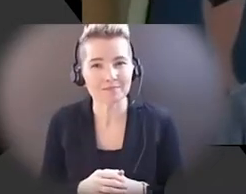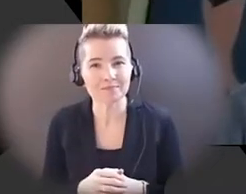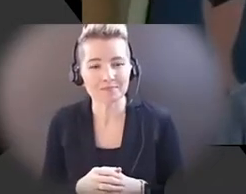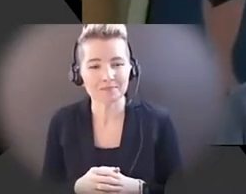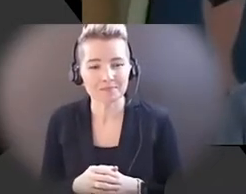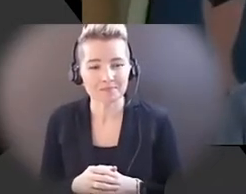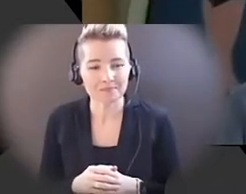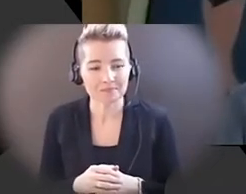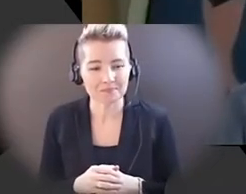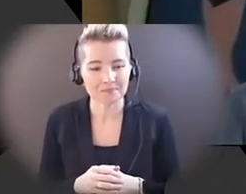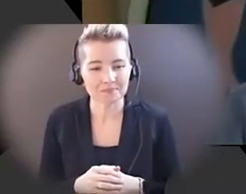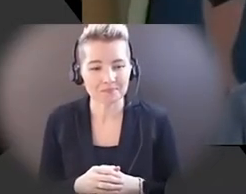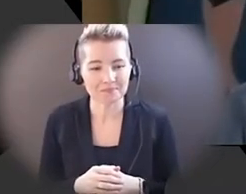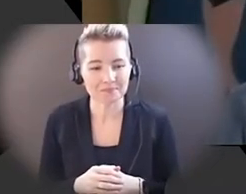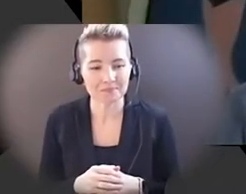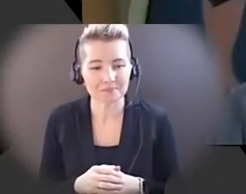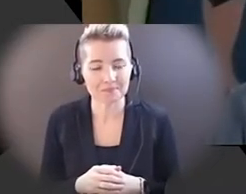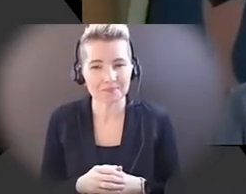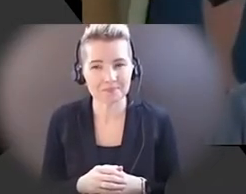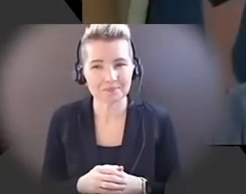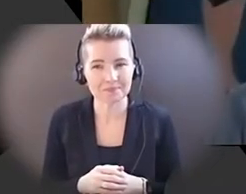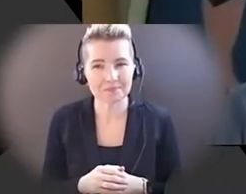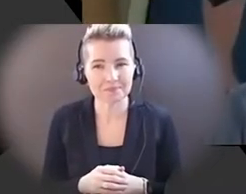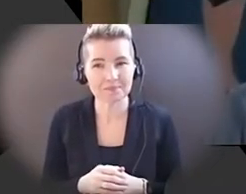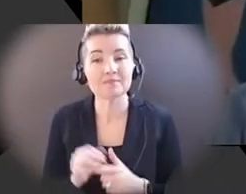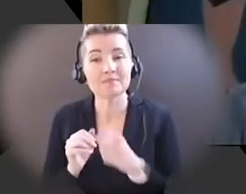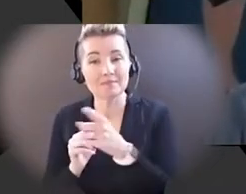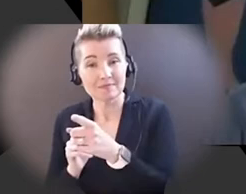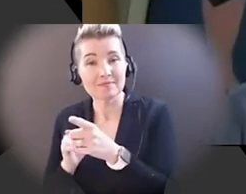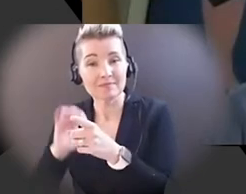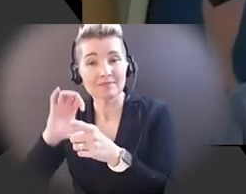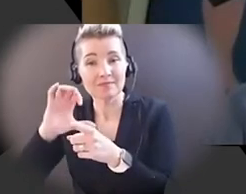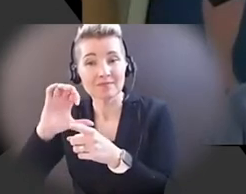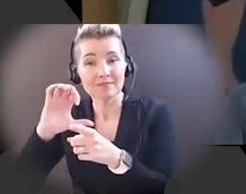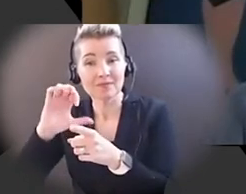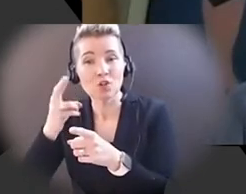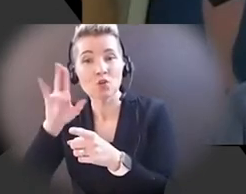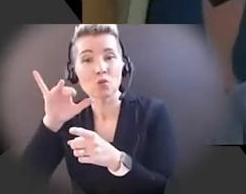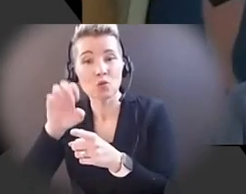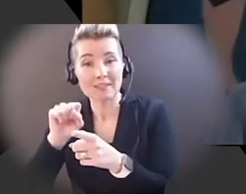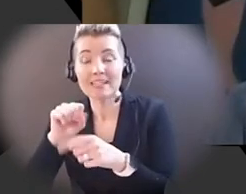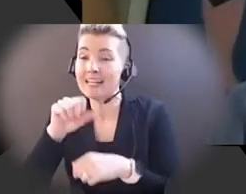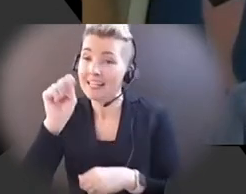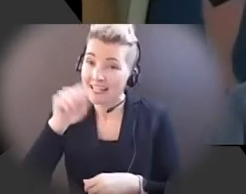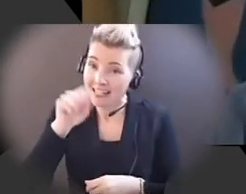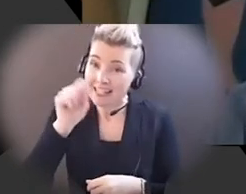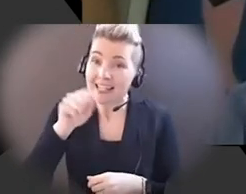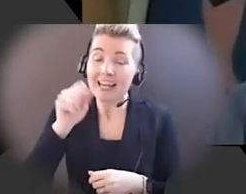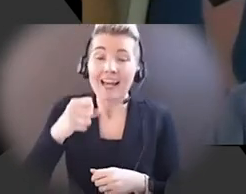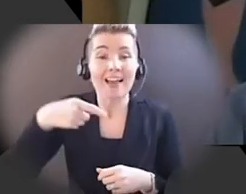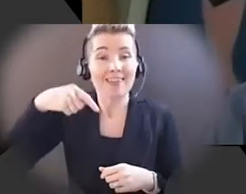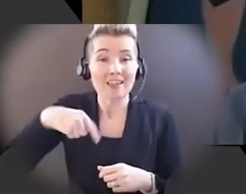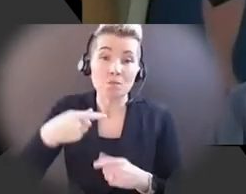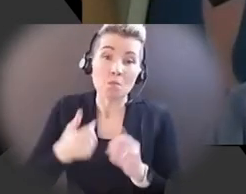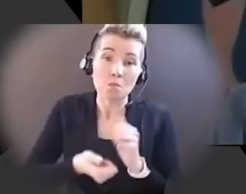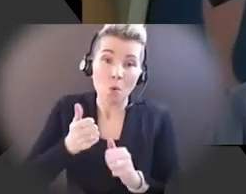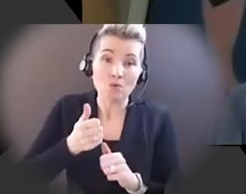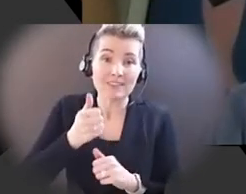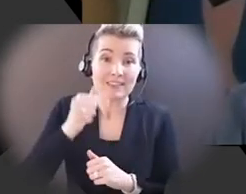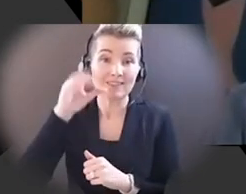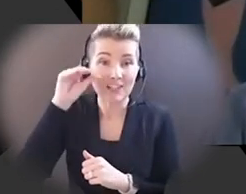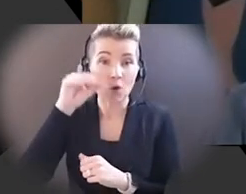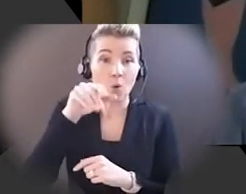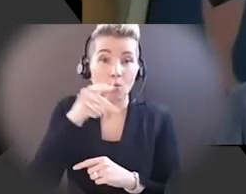Mm-hmm. Yeah, and for a project that's so video based, a lot of this, the point of this is the self-narration,